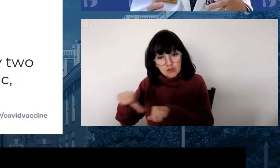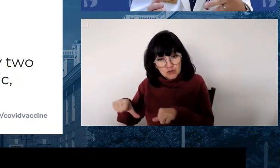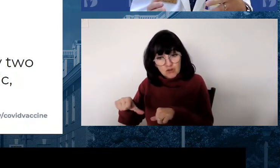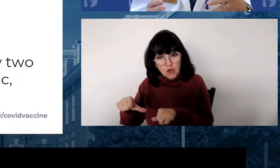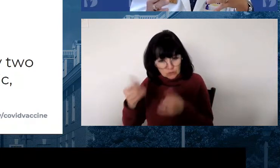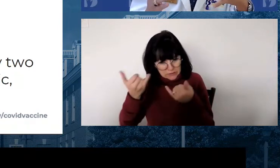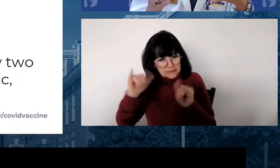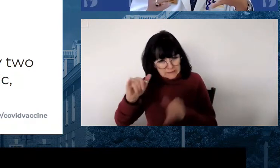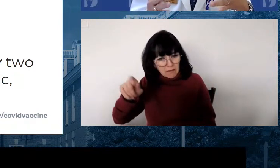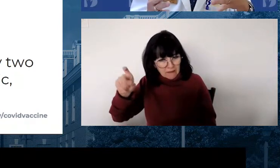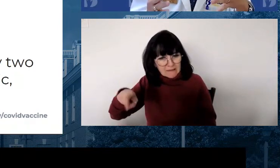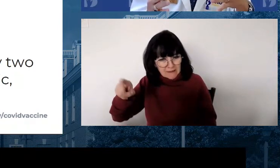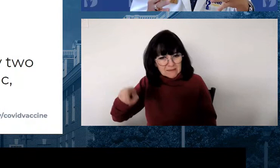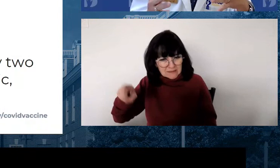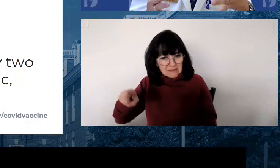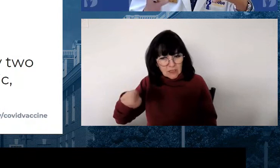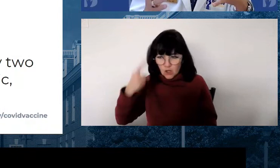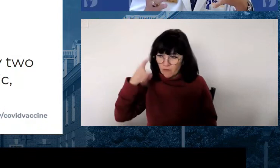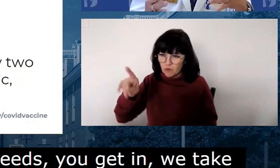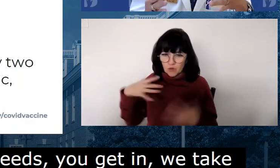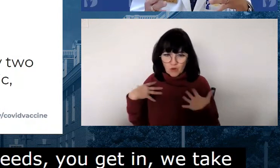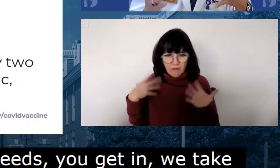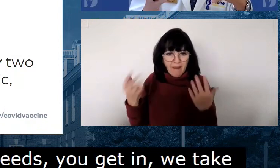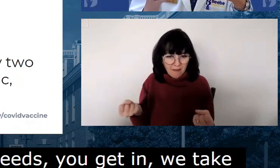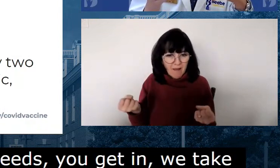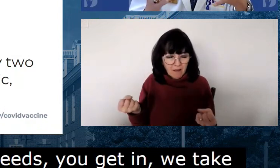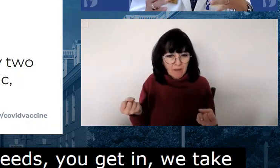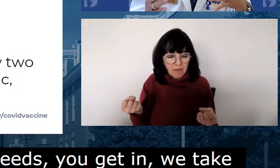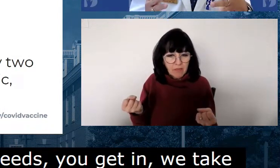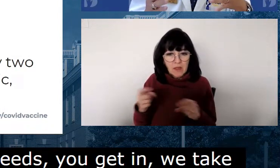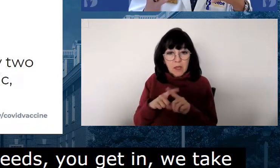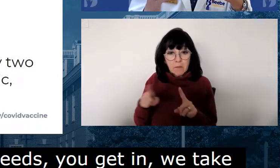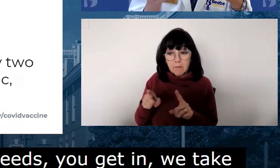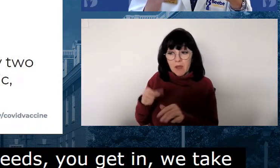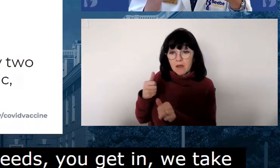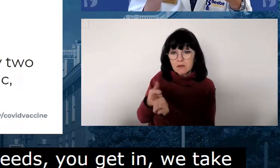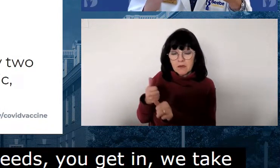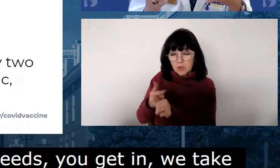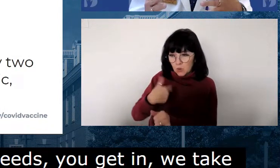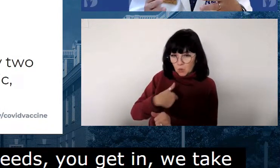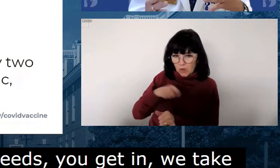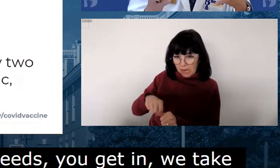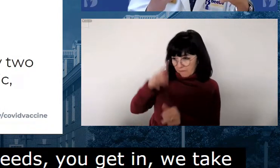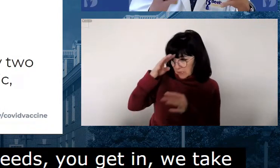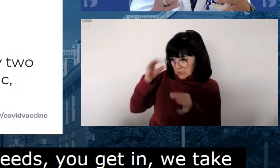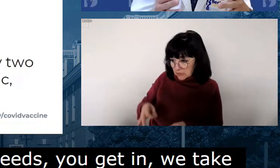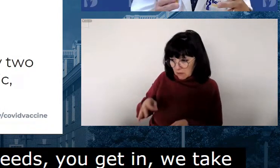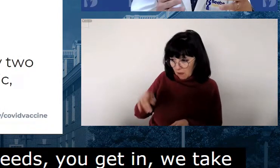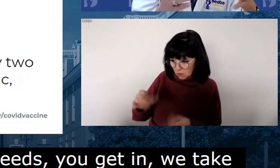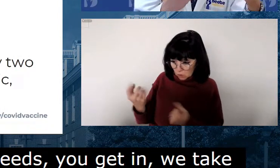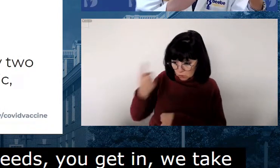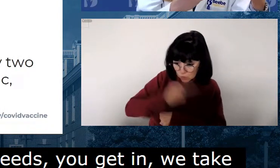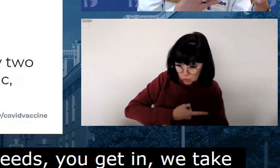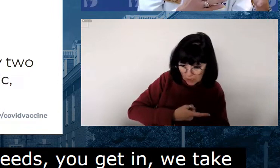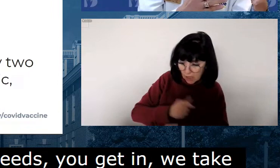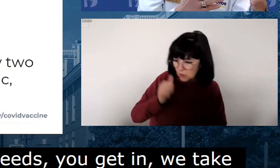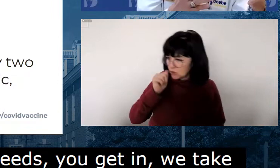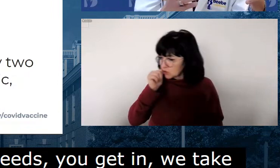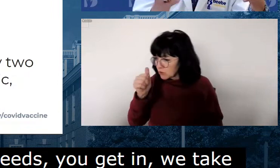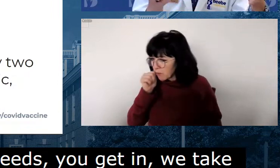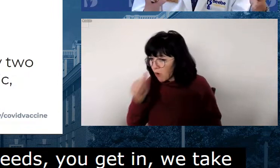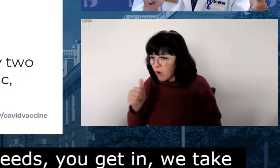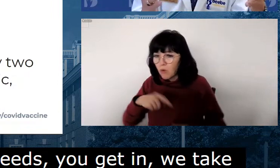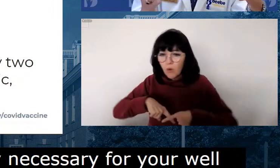still necessary for your well-being, we now have to make a determination about whether we do that today, tomorrow, or in a